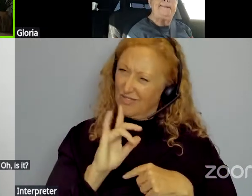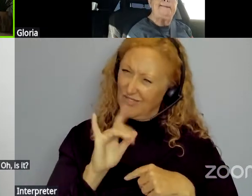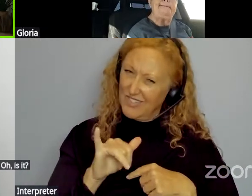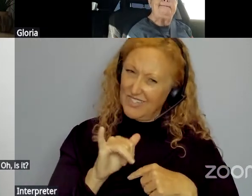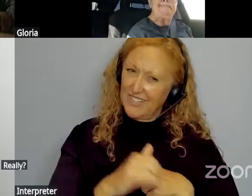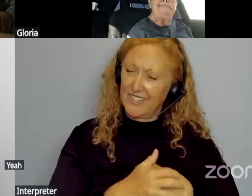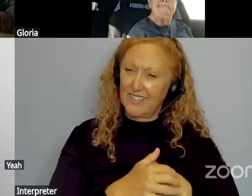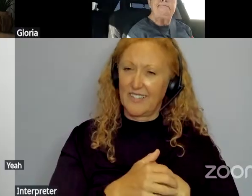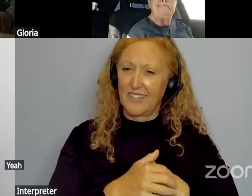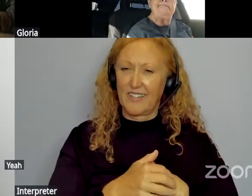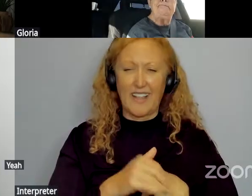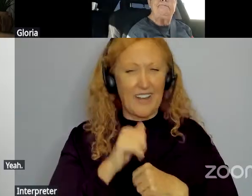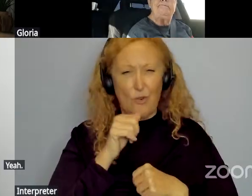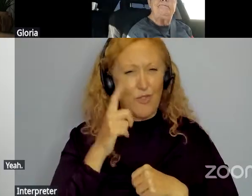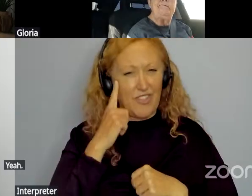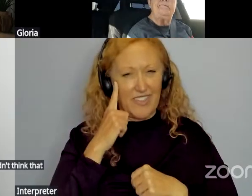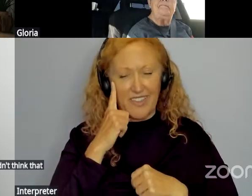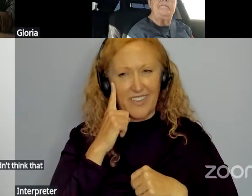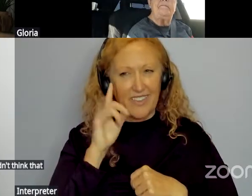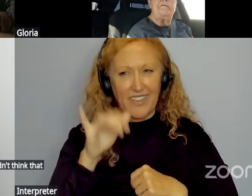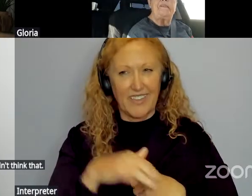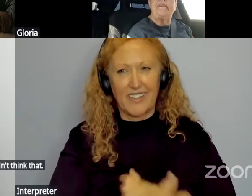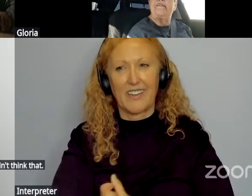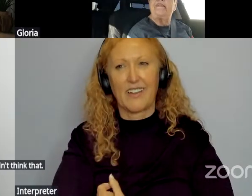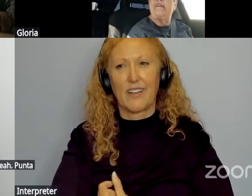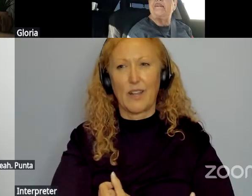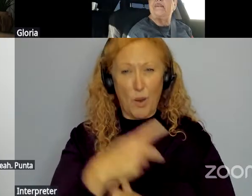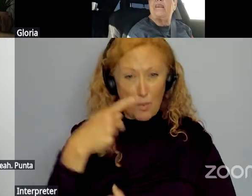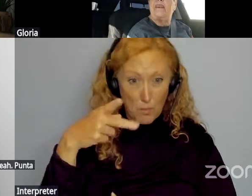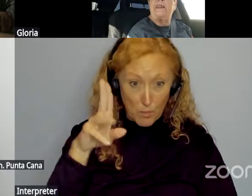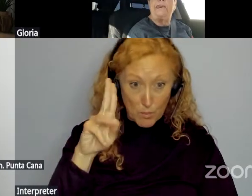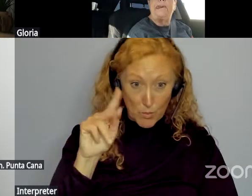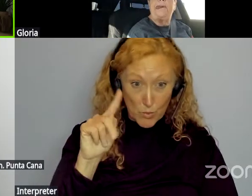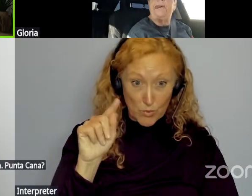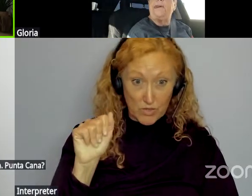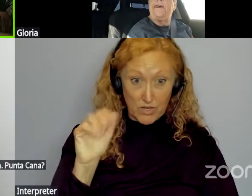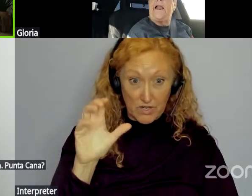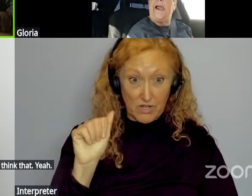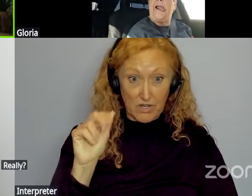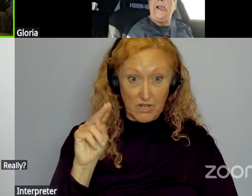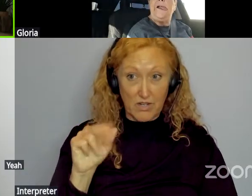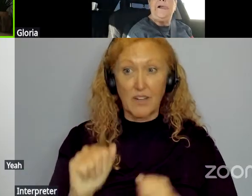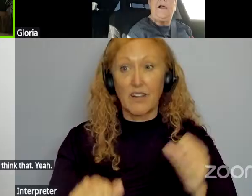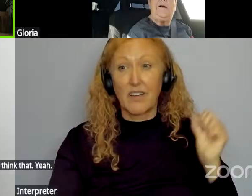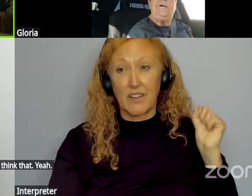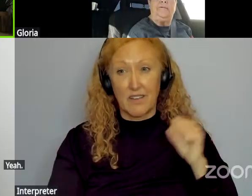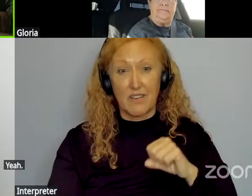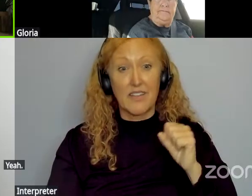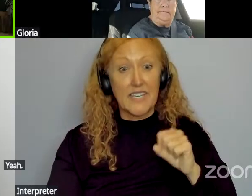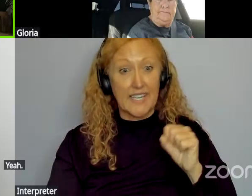Yeah. I didn't think that. Punta Cana? Yeah. Yeah.